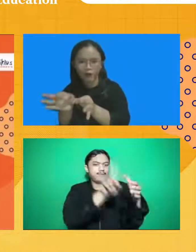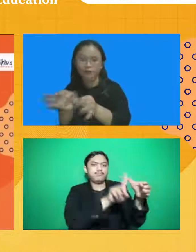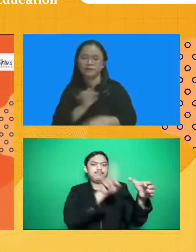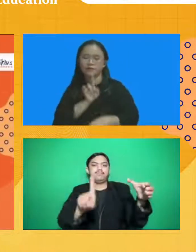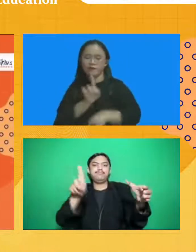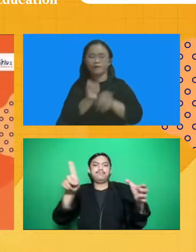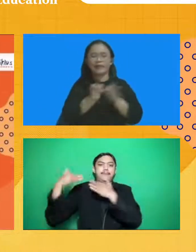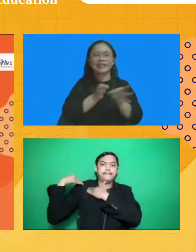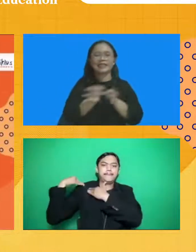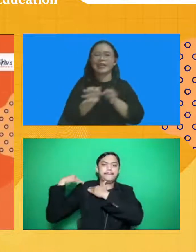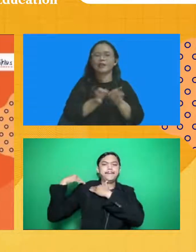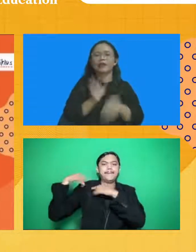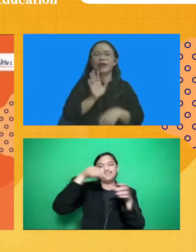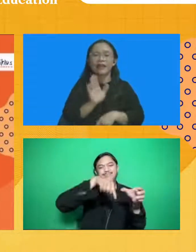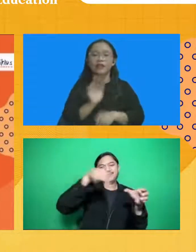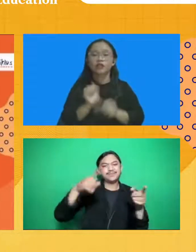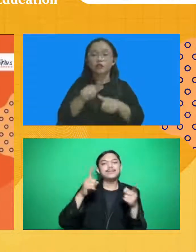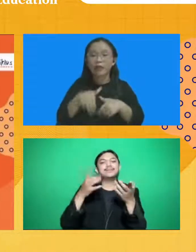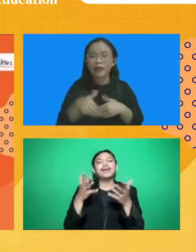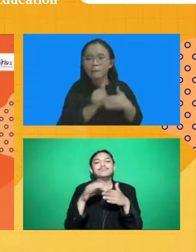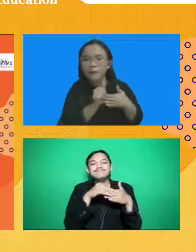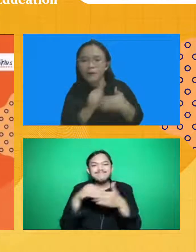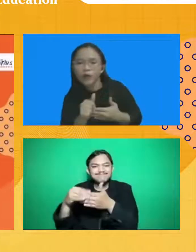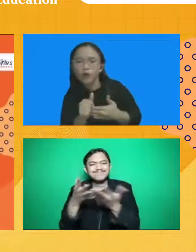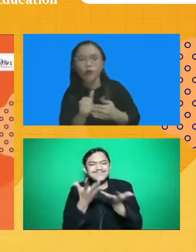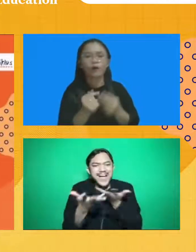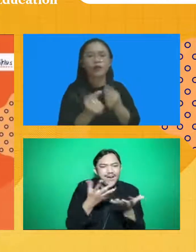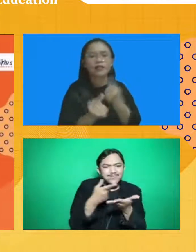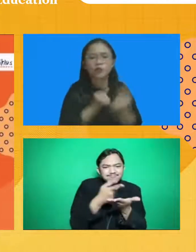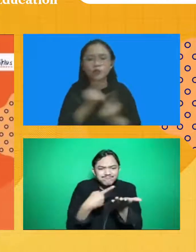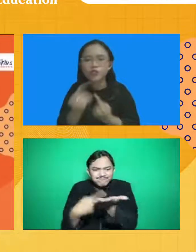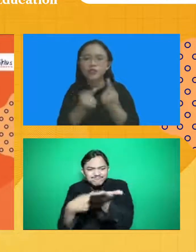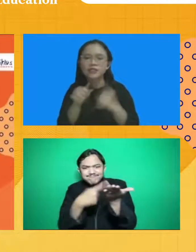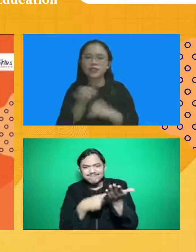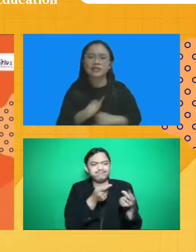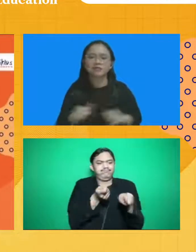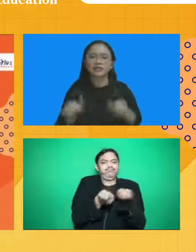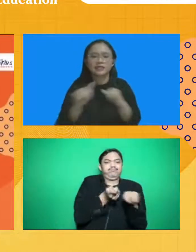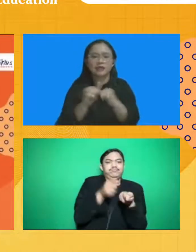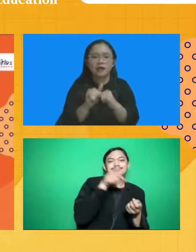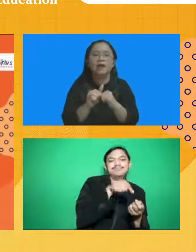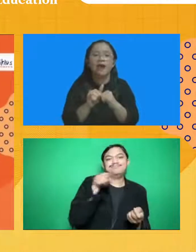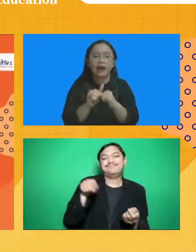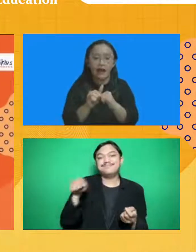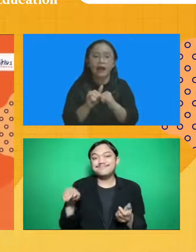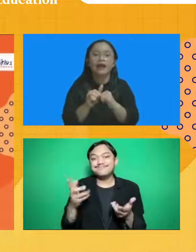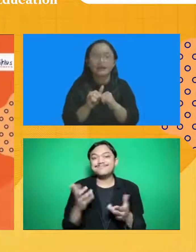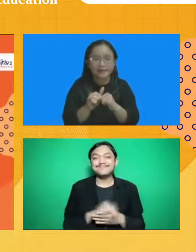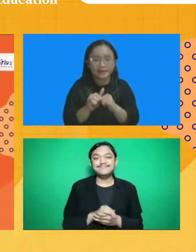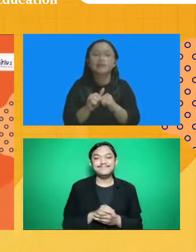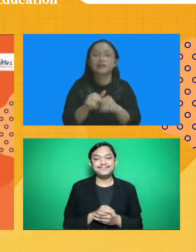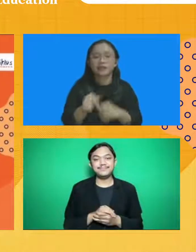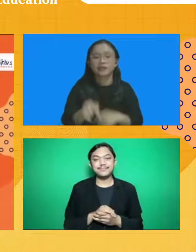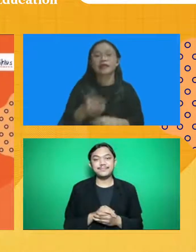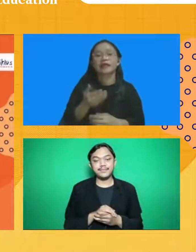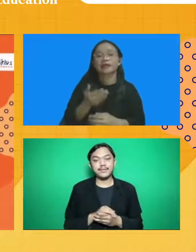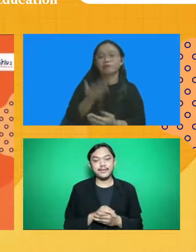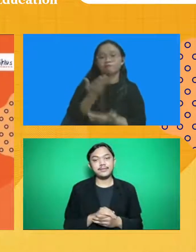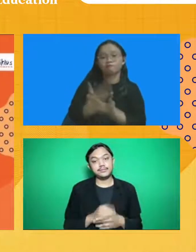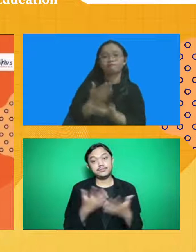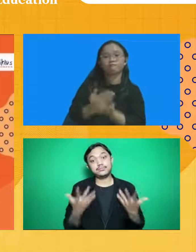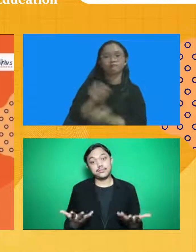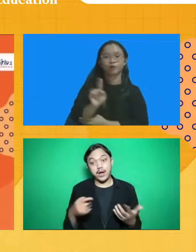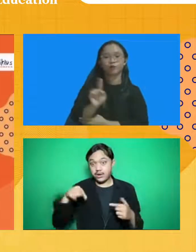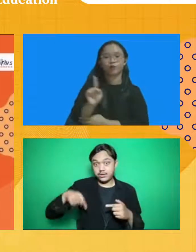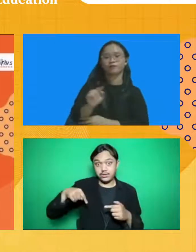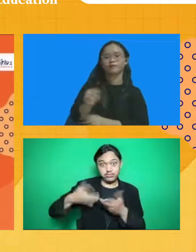your active participation during the session. And now I'm going to introduce our speakers. First, Mr.